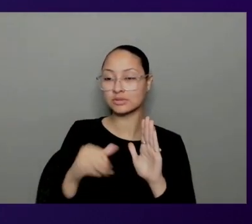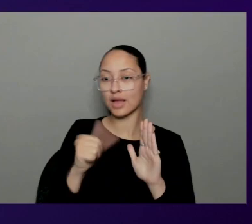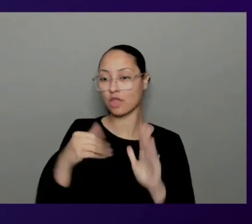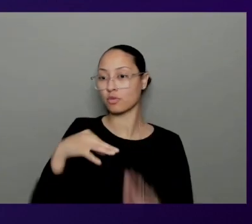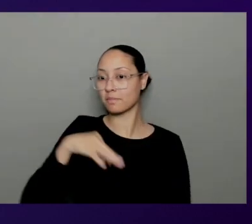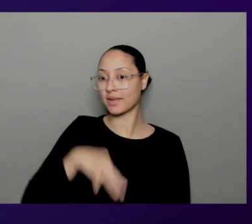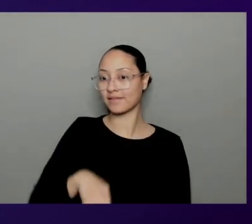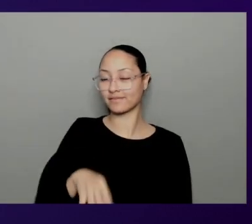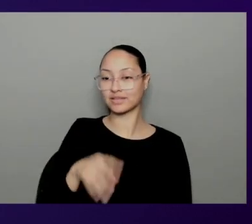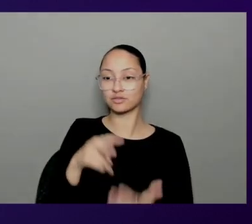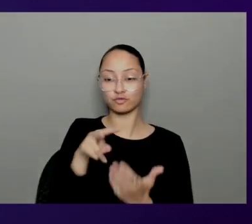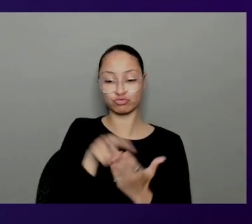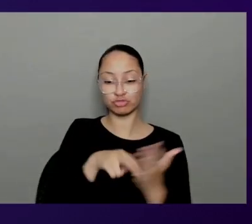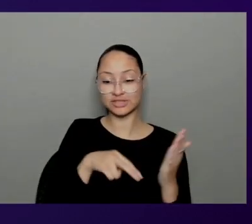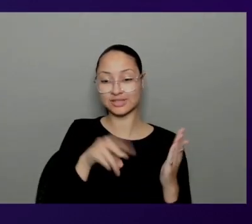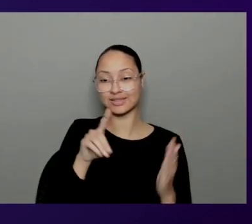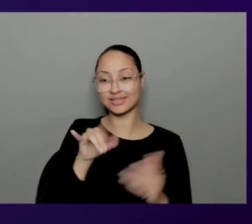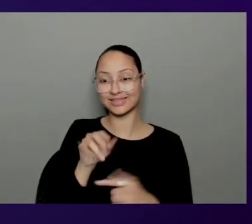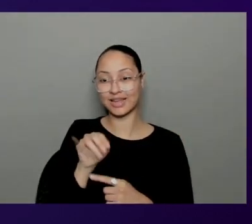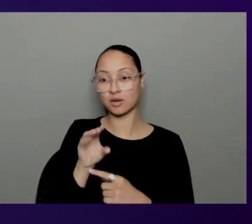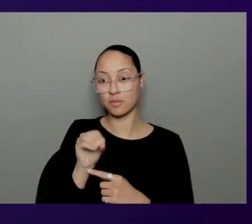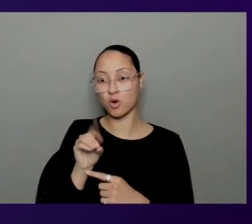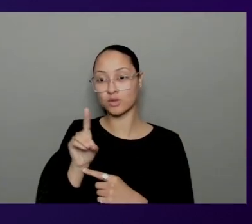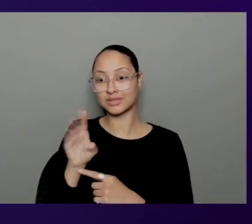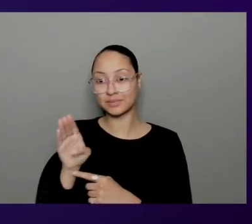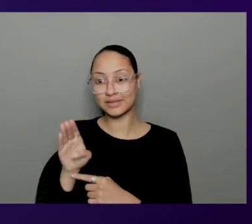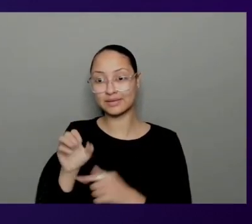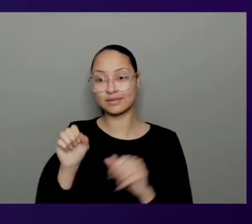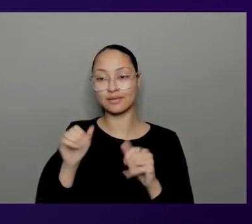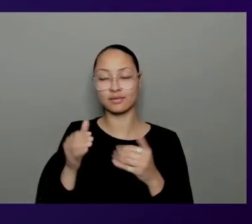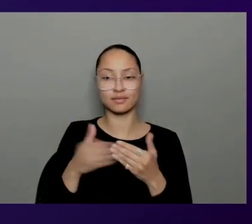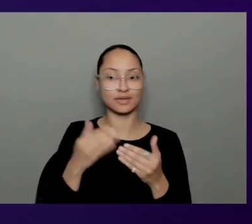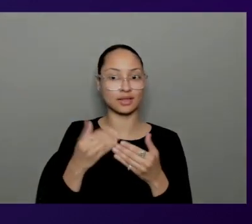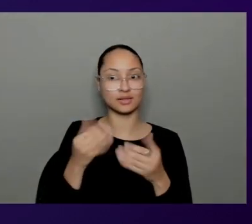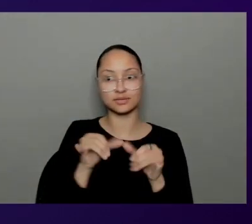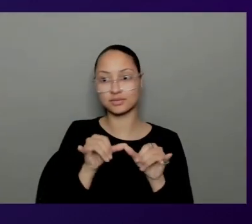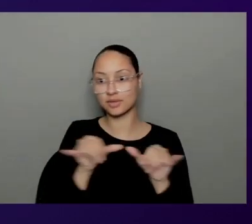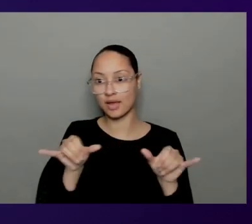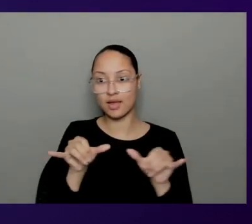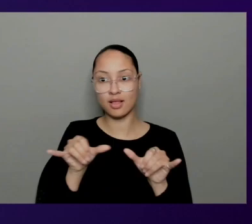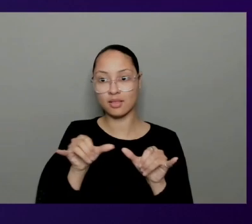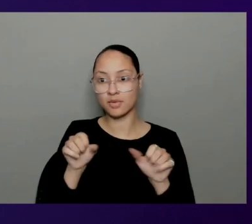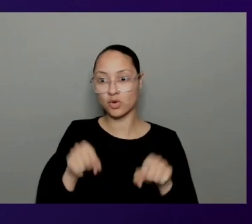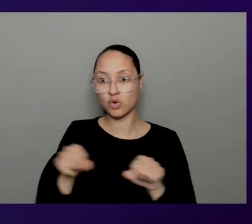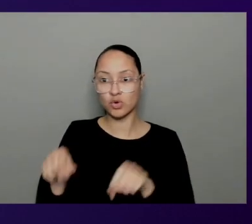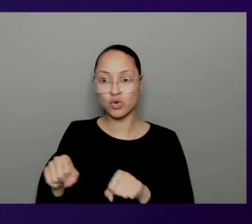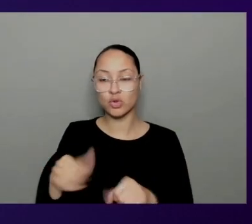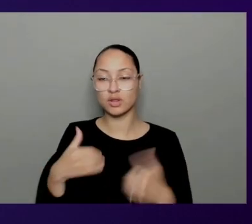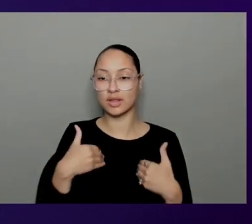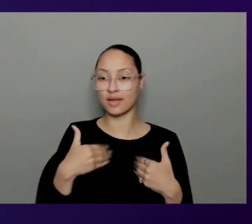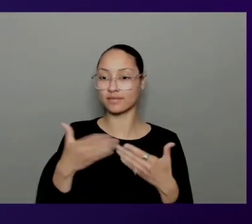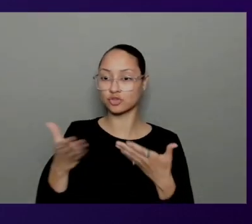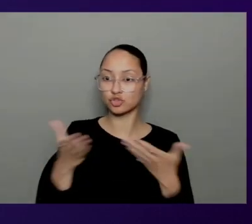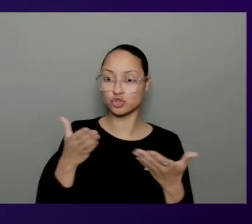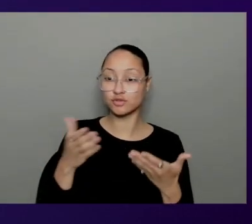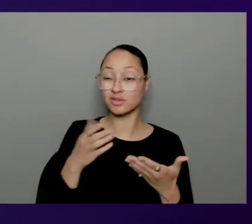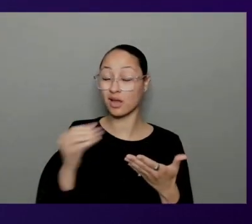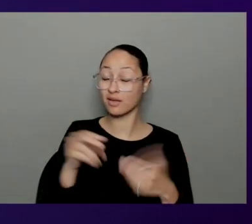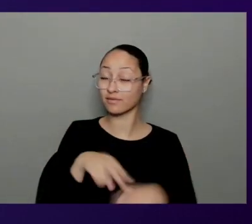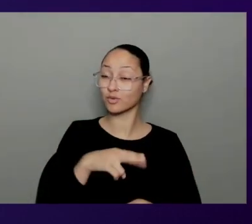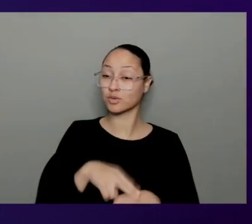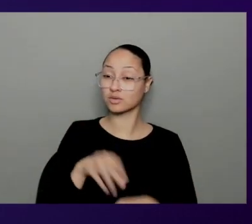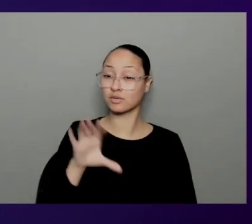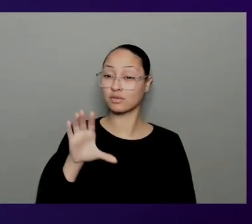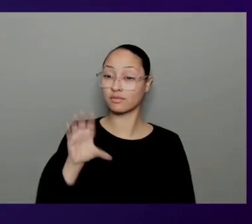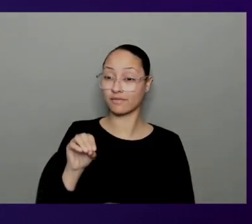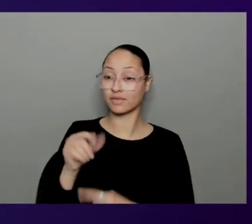fully scalable, highly performant, serverless, and of course you get 50 gigabytes for free each month. Who doesn't like